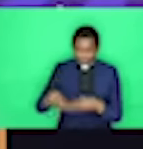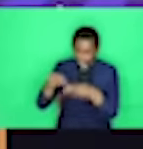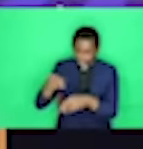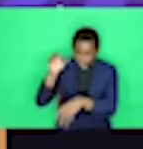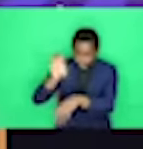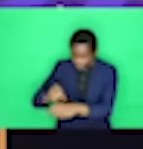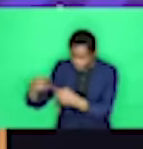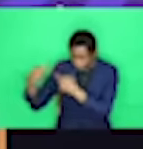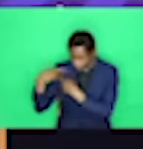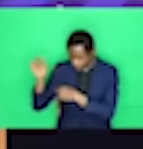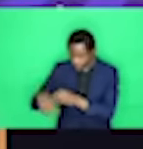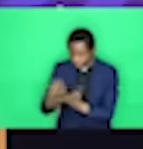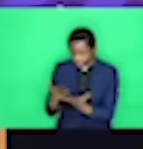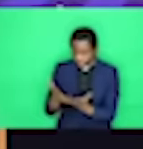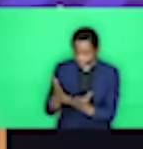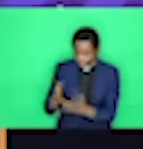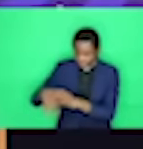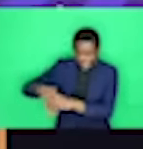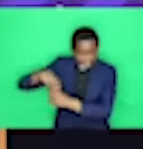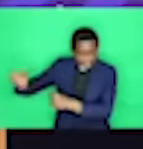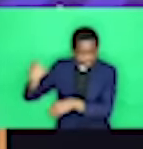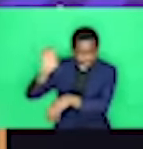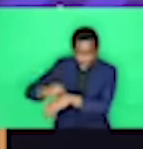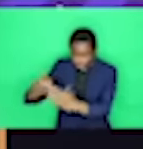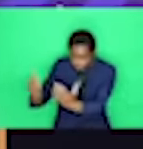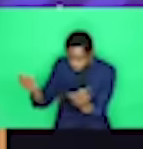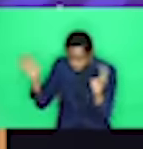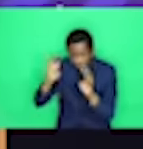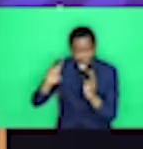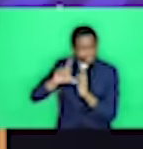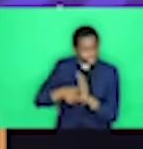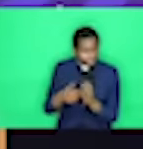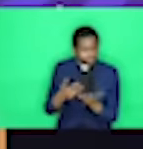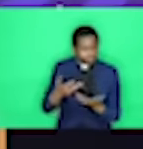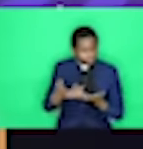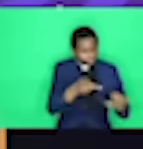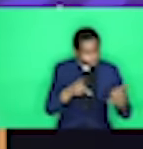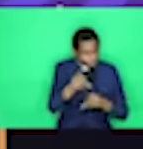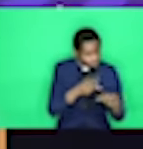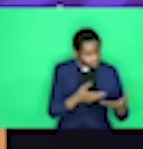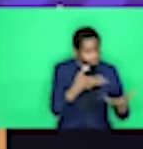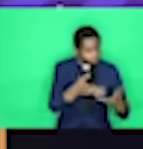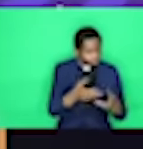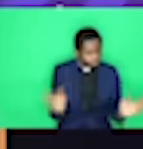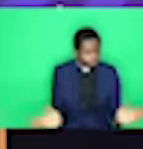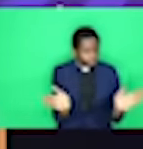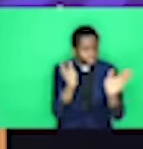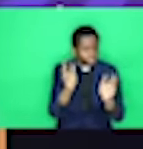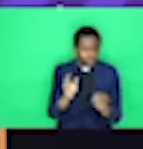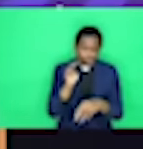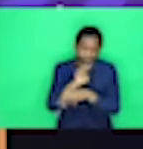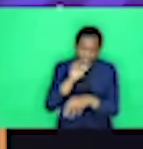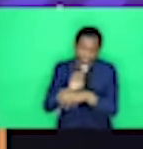fortress mentality and gets people actively engaged in ministry